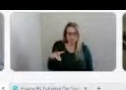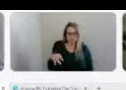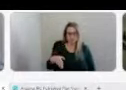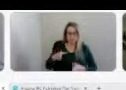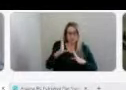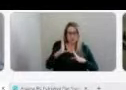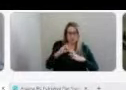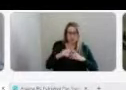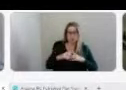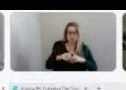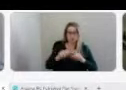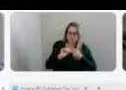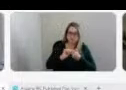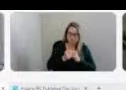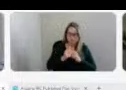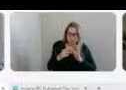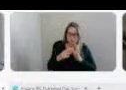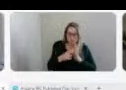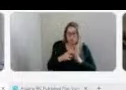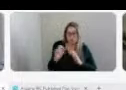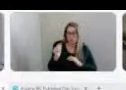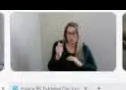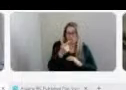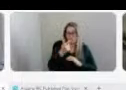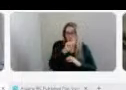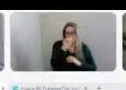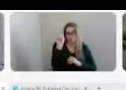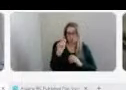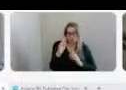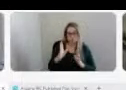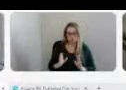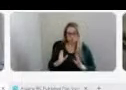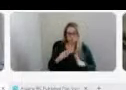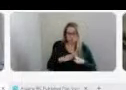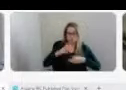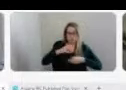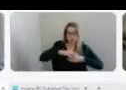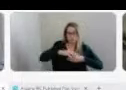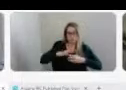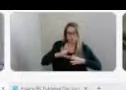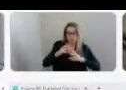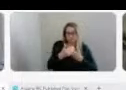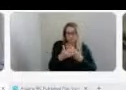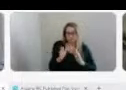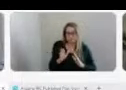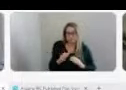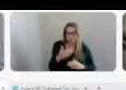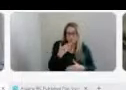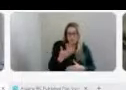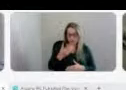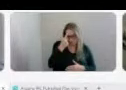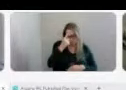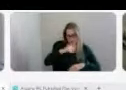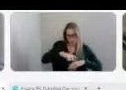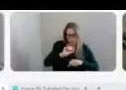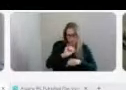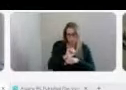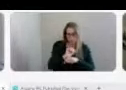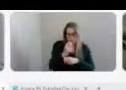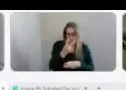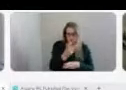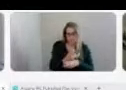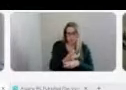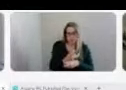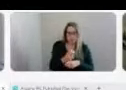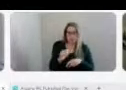remain competitive and represent all tucsonans at the ballot box thank you very much for your time and for working on this very difficult